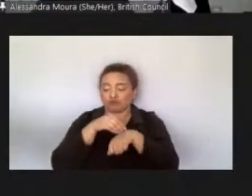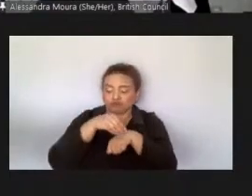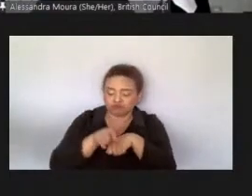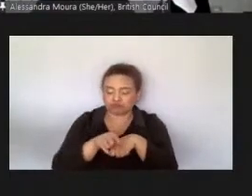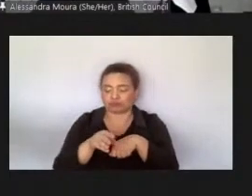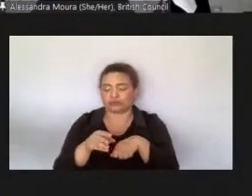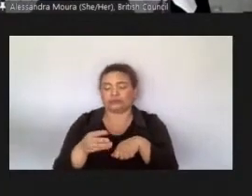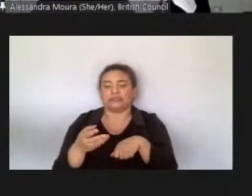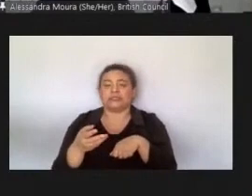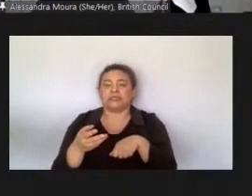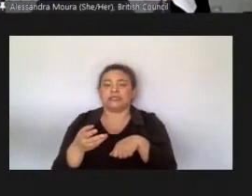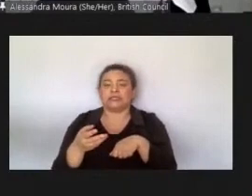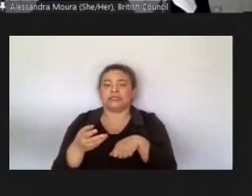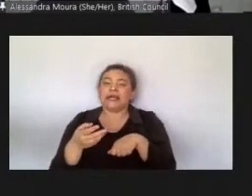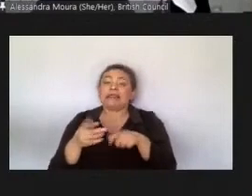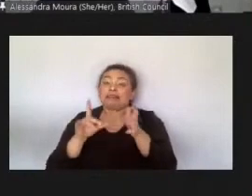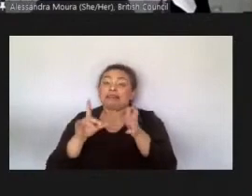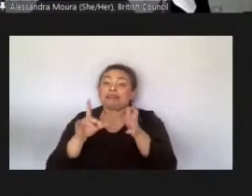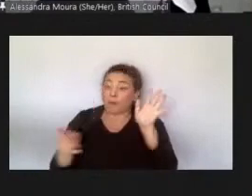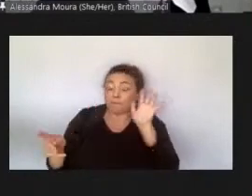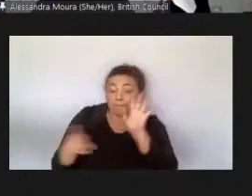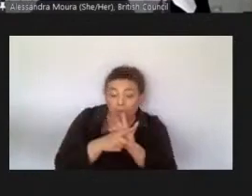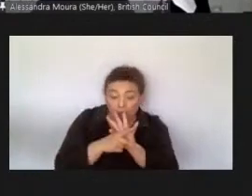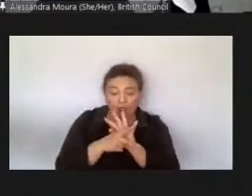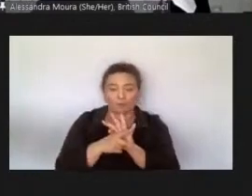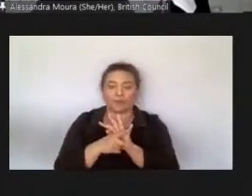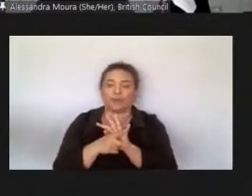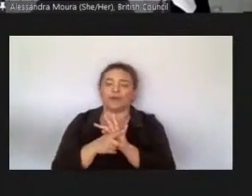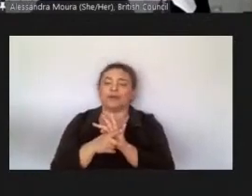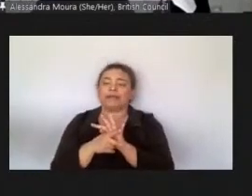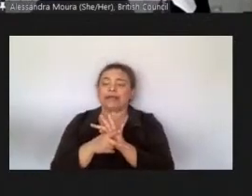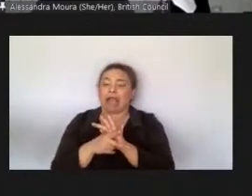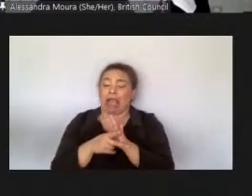observer. After the lesson, the two colleagues give feedback, paying